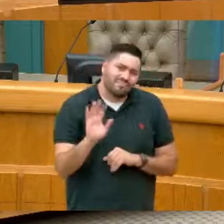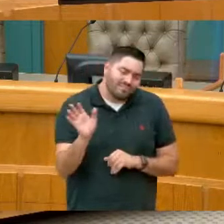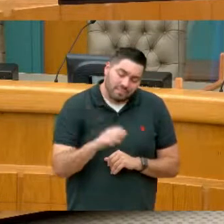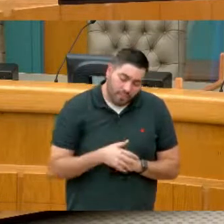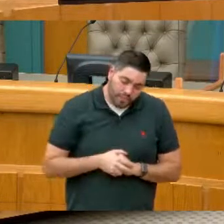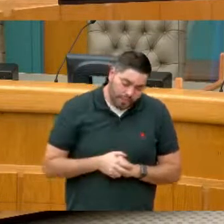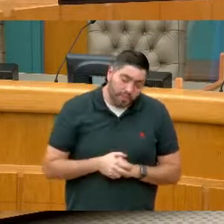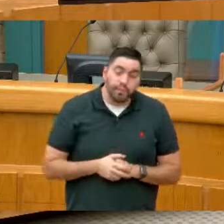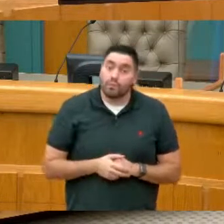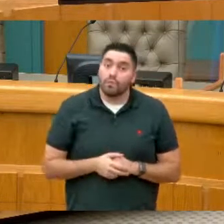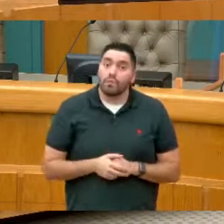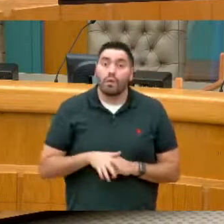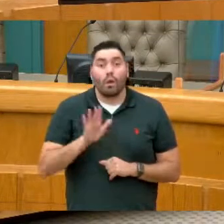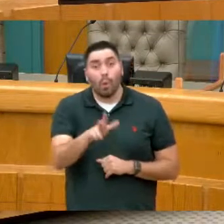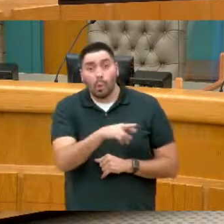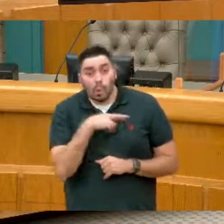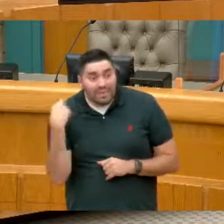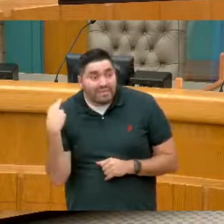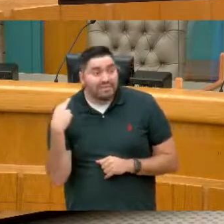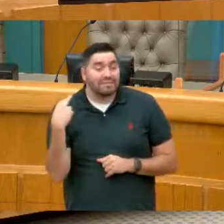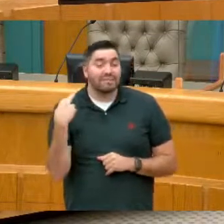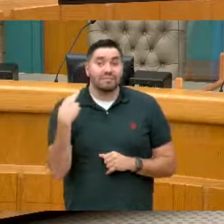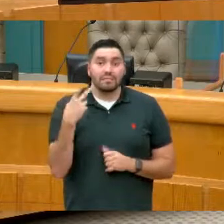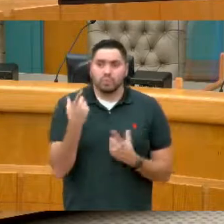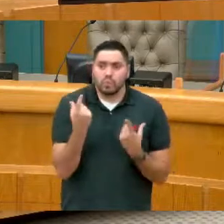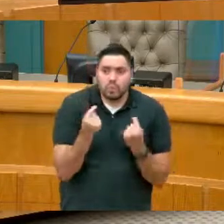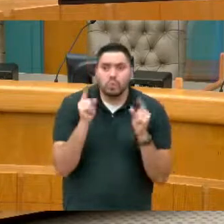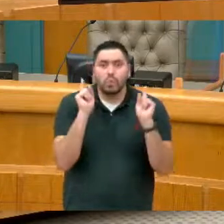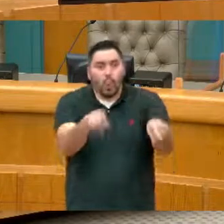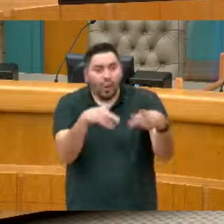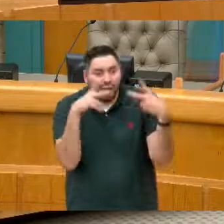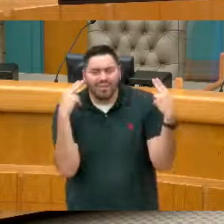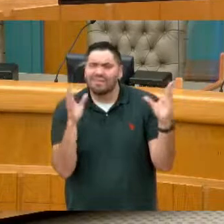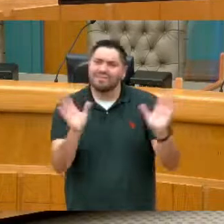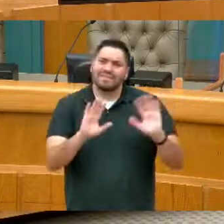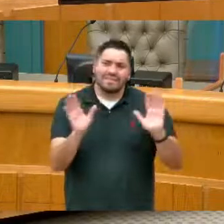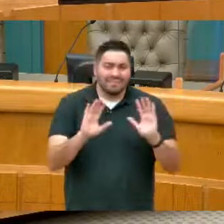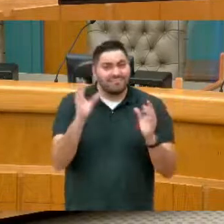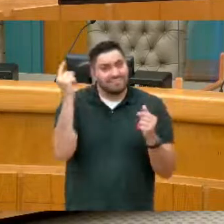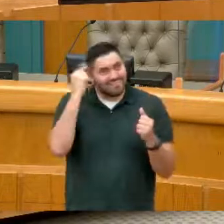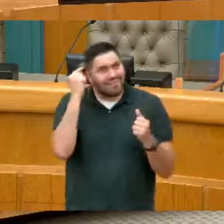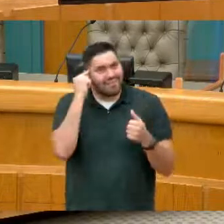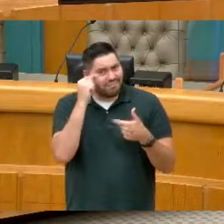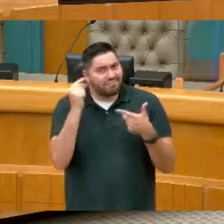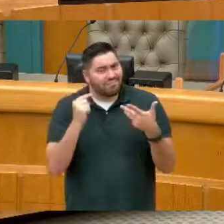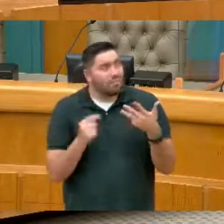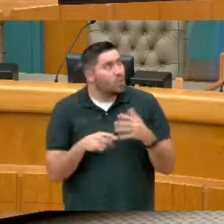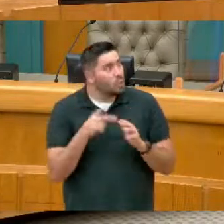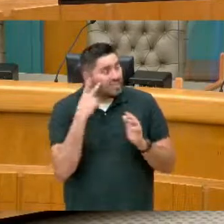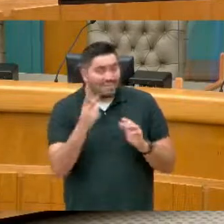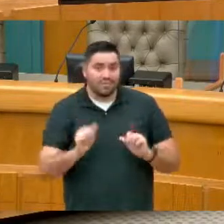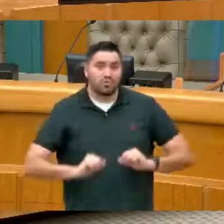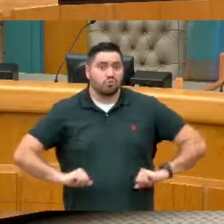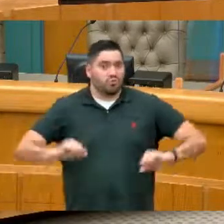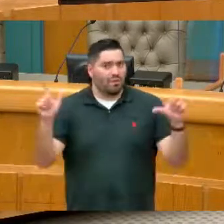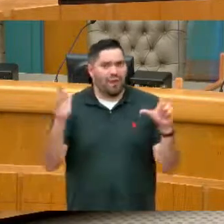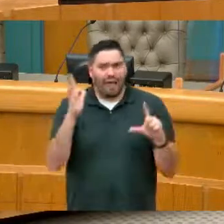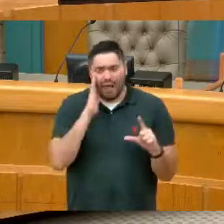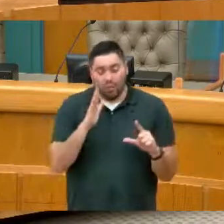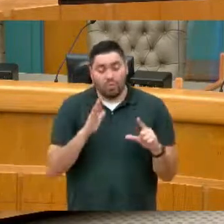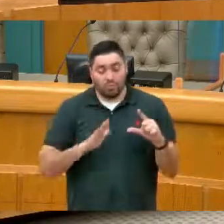Now let's talk a little bit about Halloween. Halloween, like all our previous celebrations, should be altered to reduce the risk